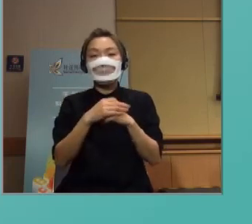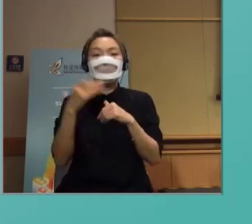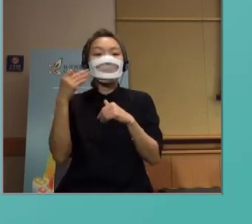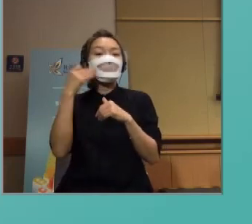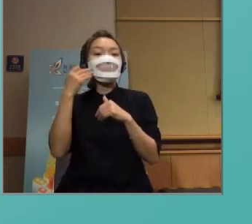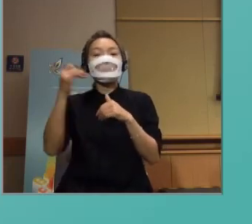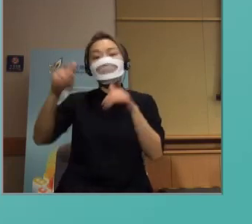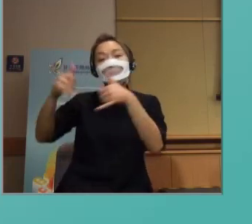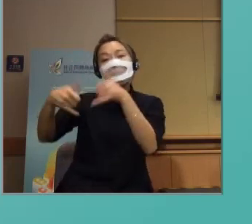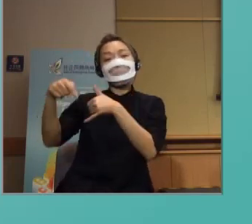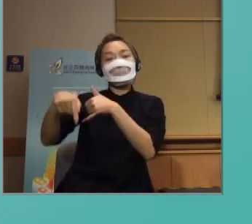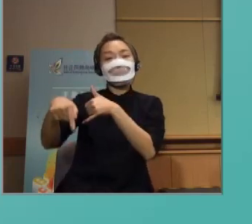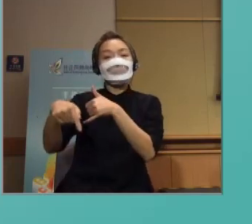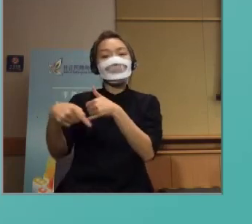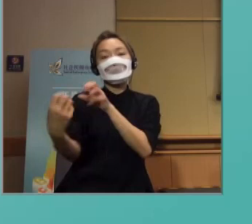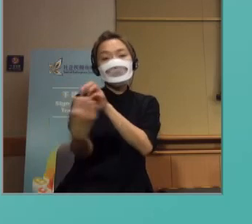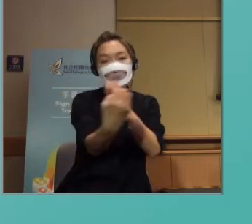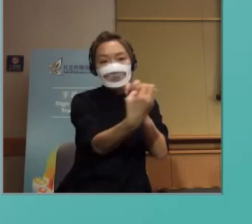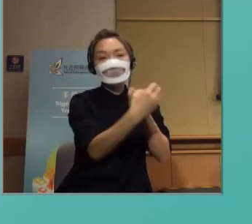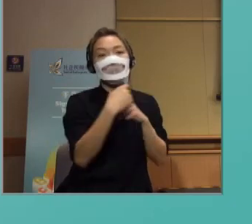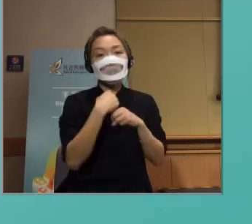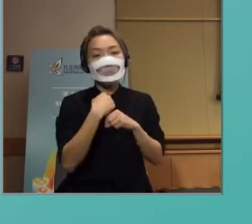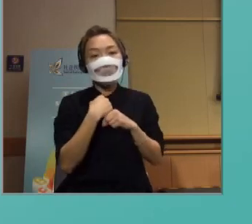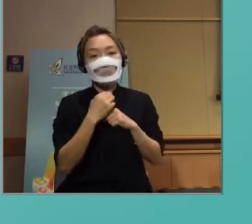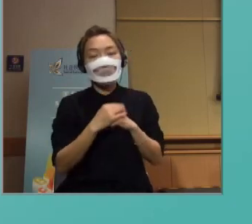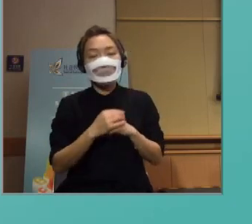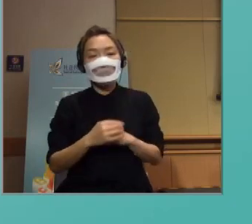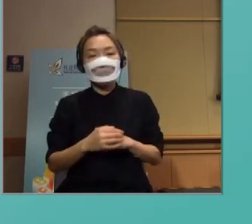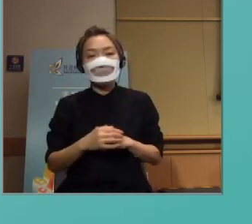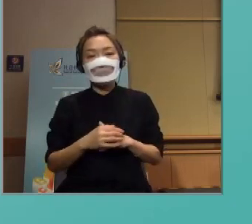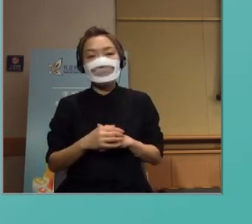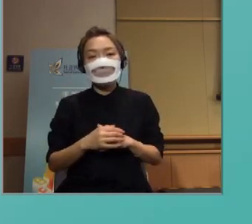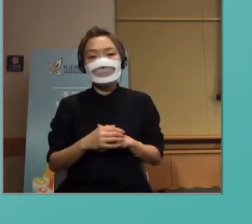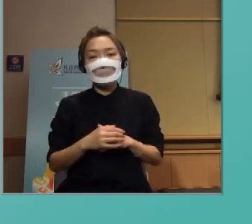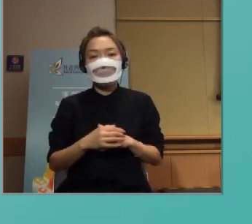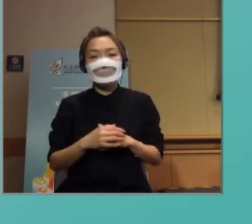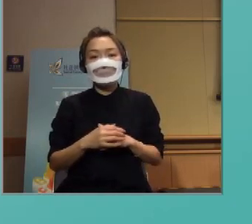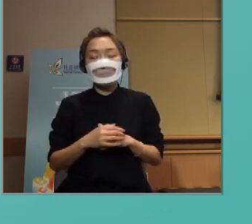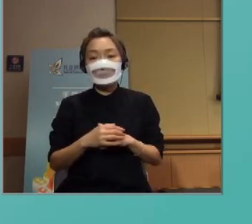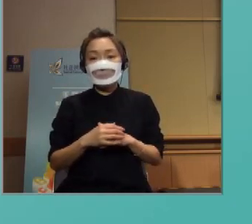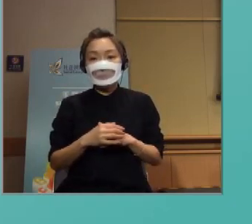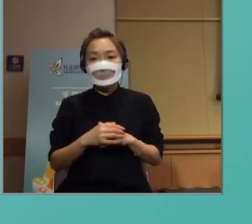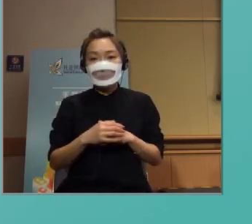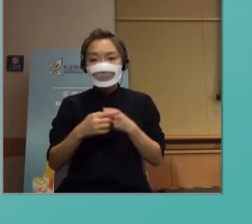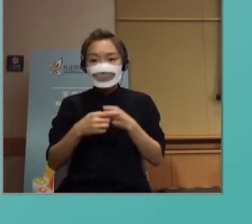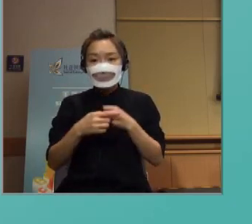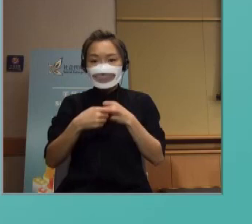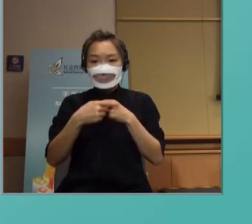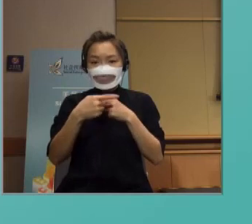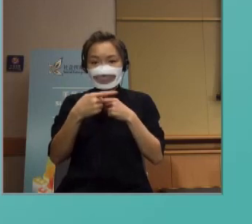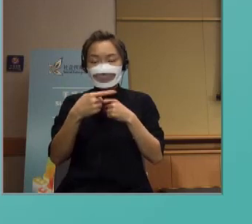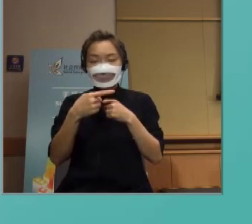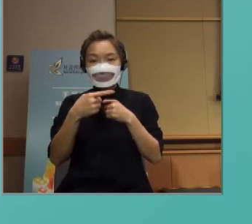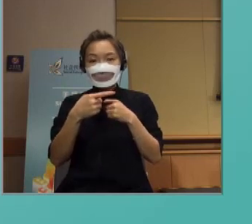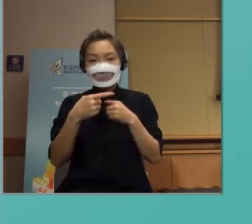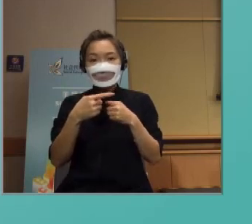today, one of the speakers is not able to be with us due to some personal emergency, and